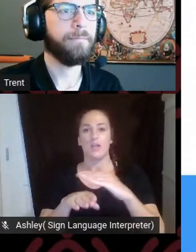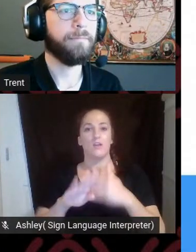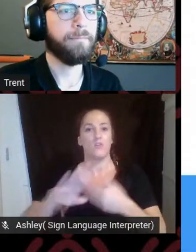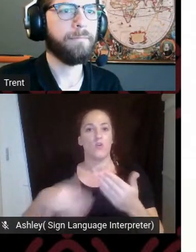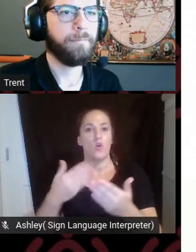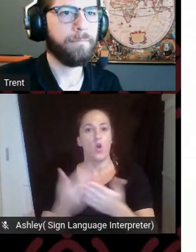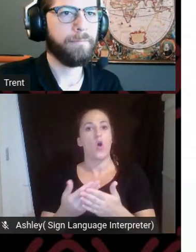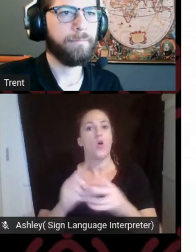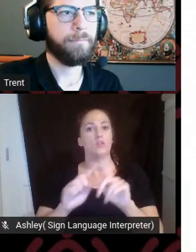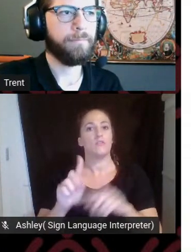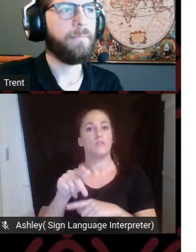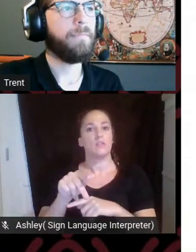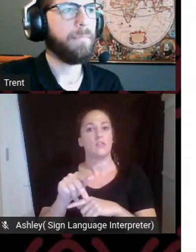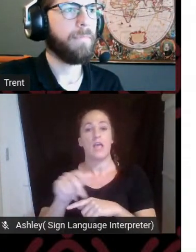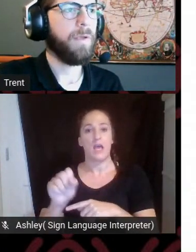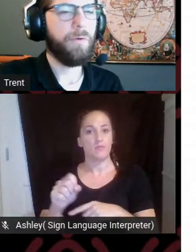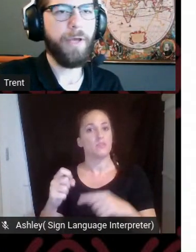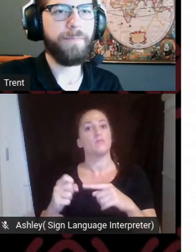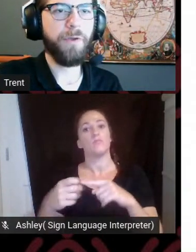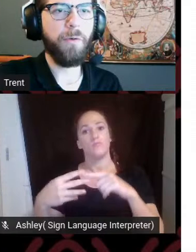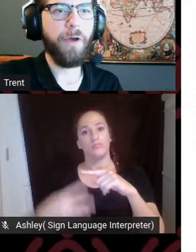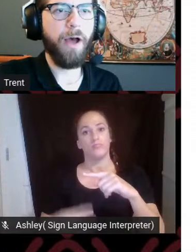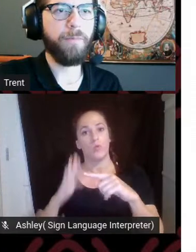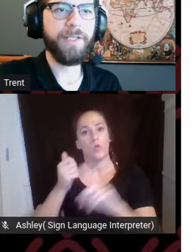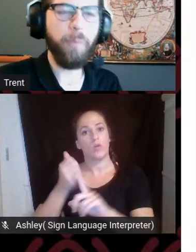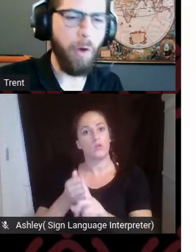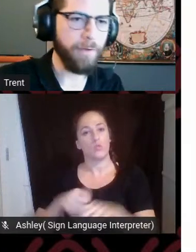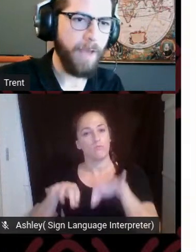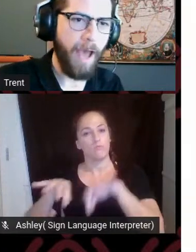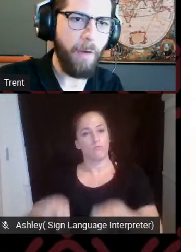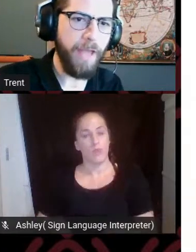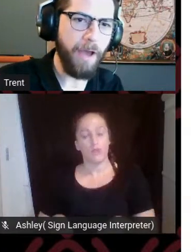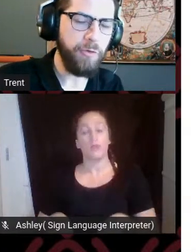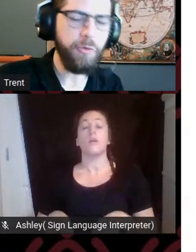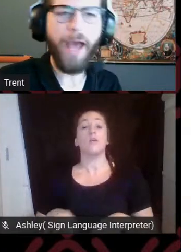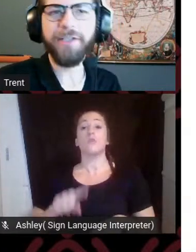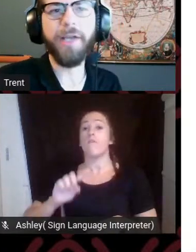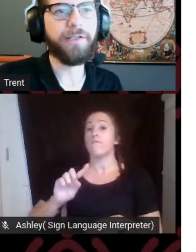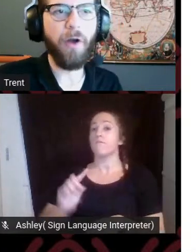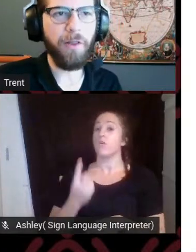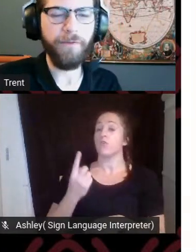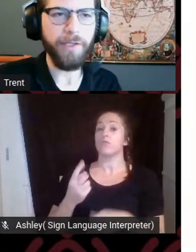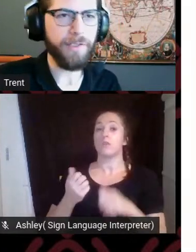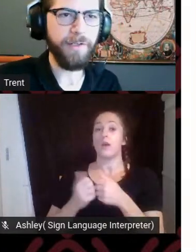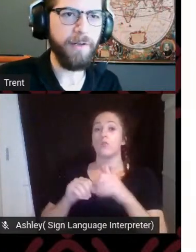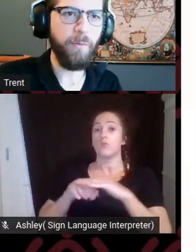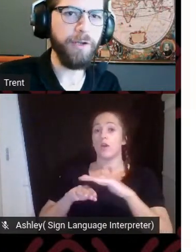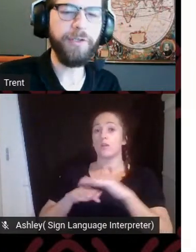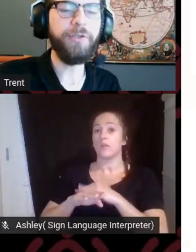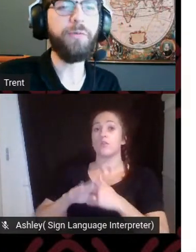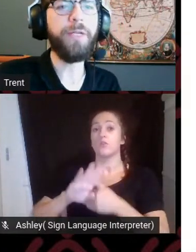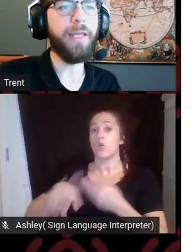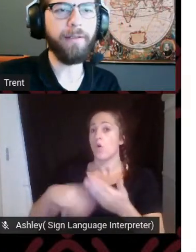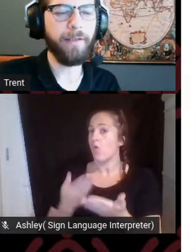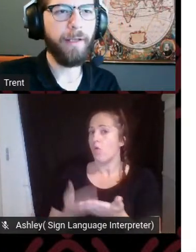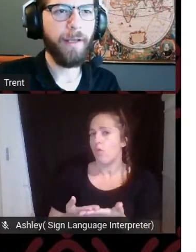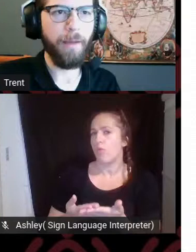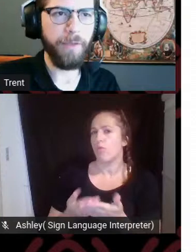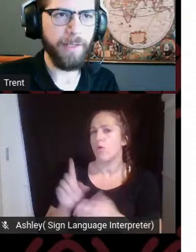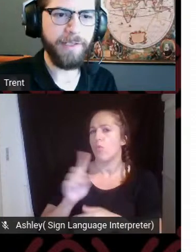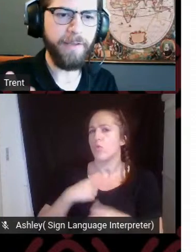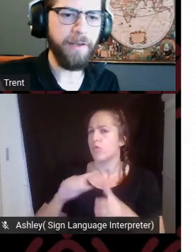apps today. Okay, so step one, how do you access all of this, and where should you